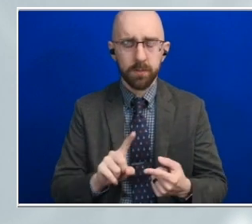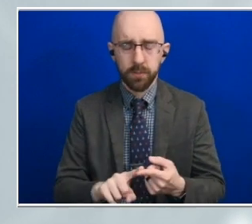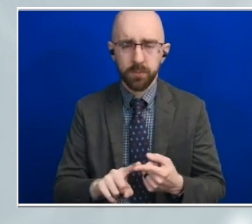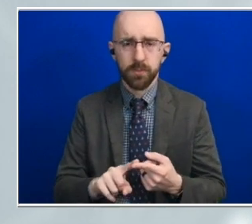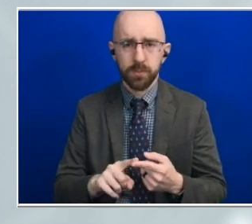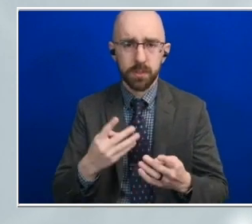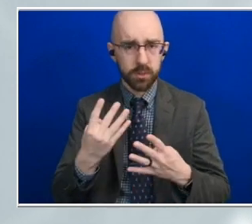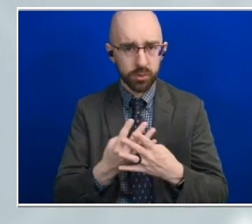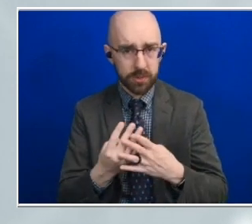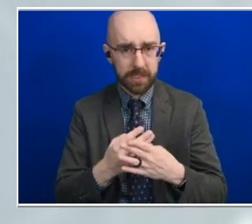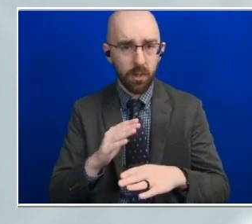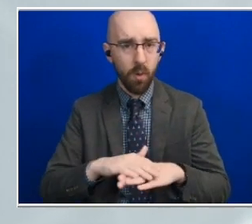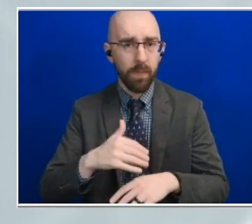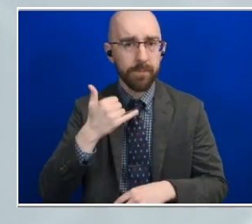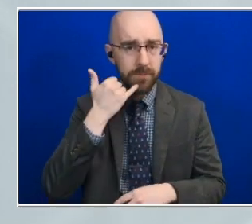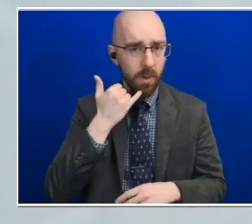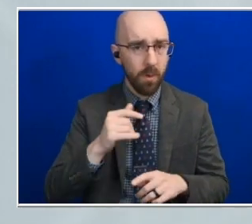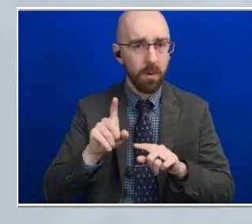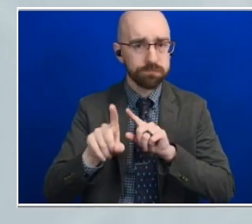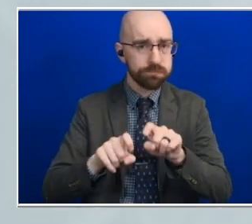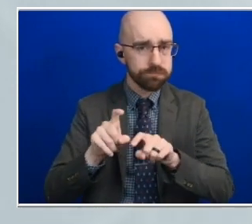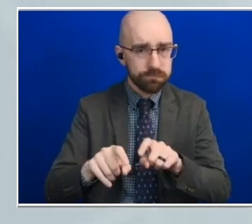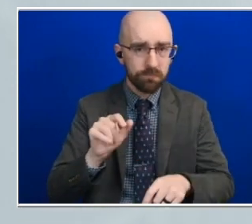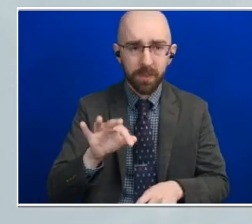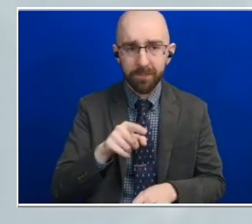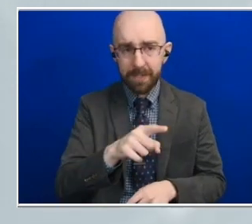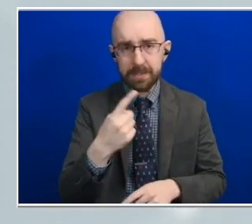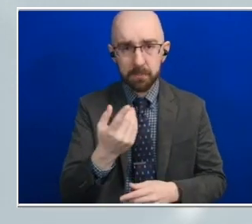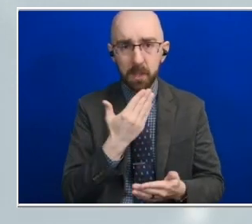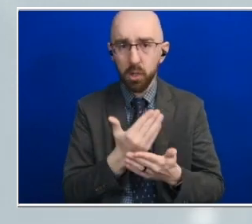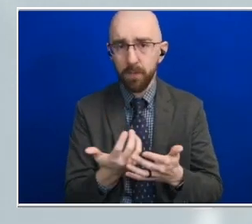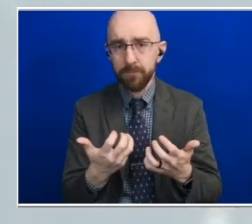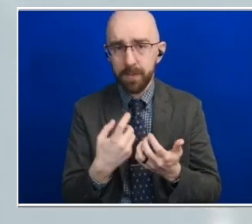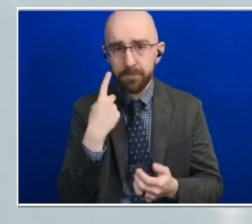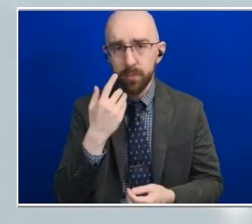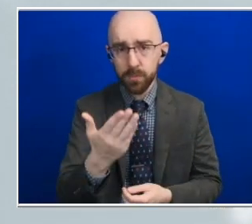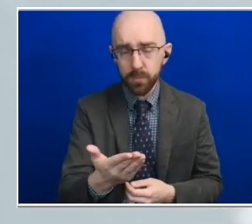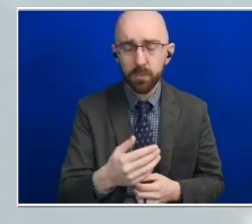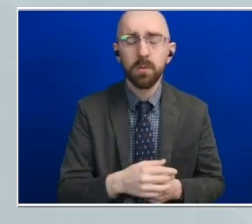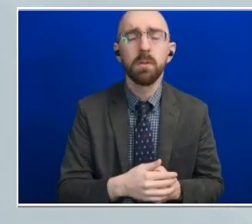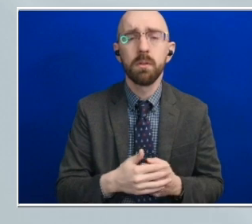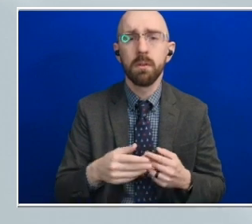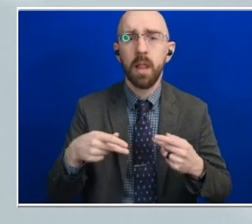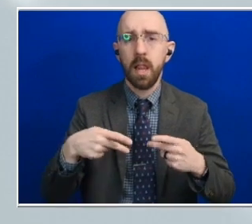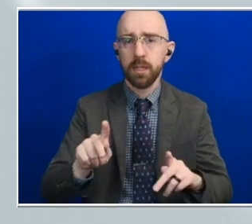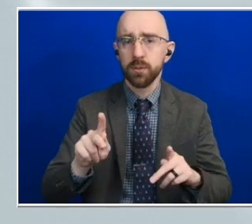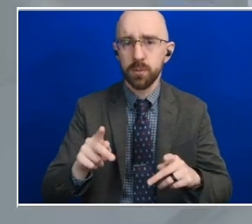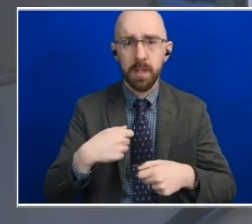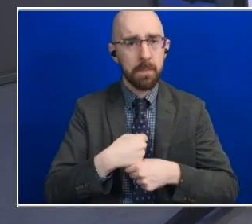phone, kind of see if this is something that would be good for you and let you make a decision.